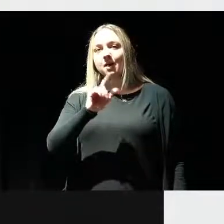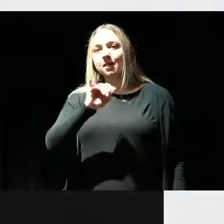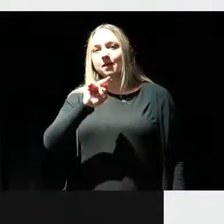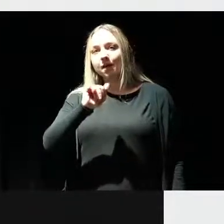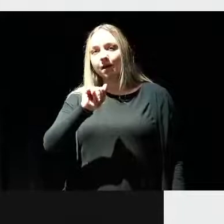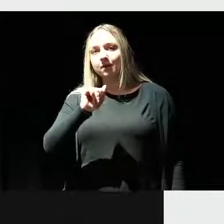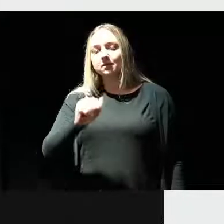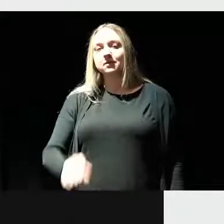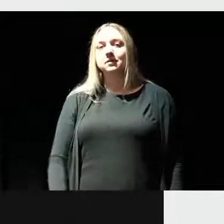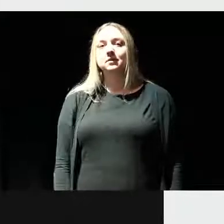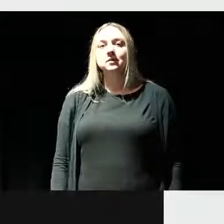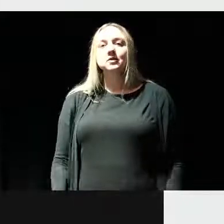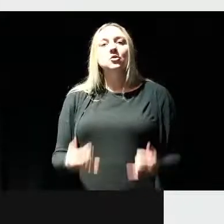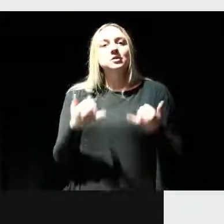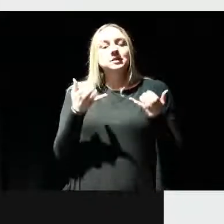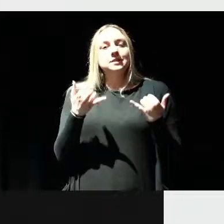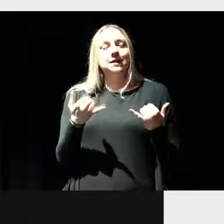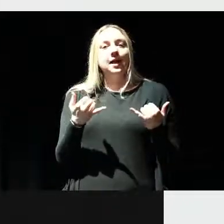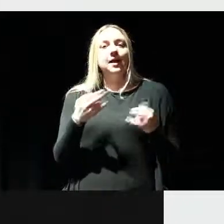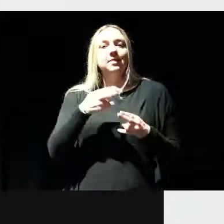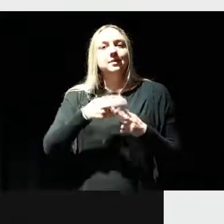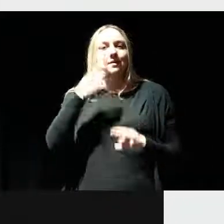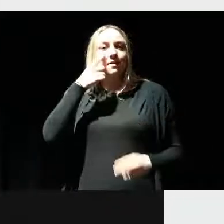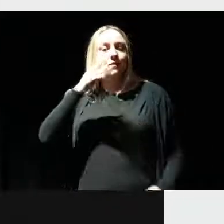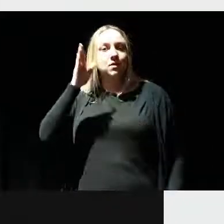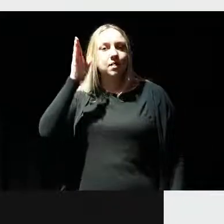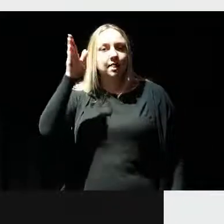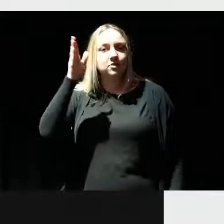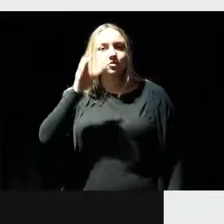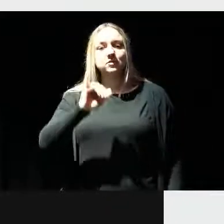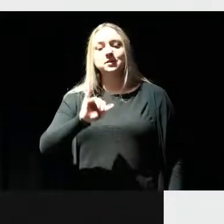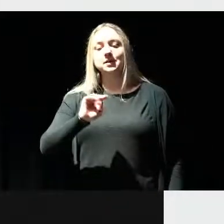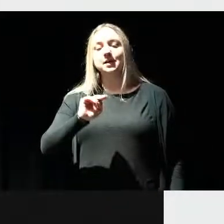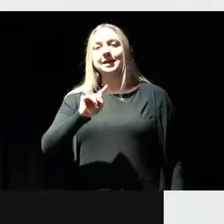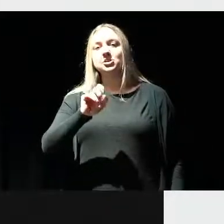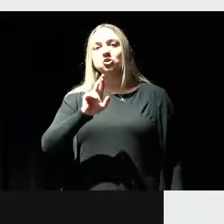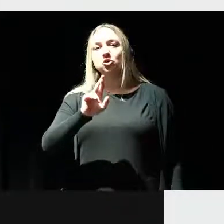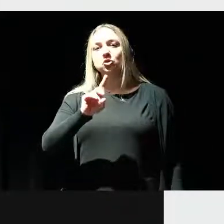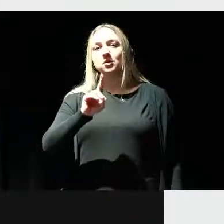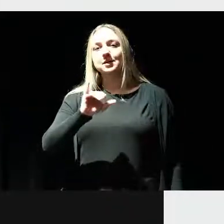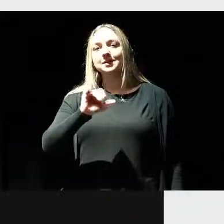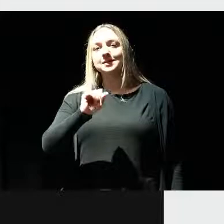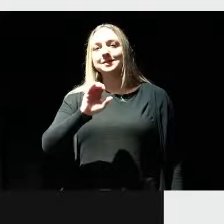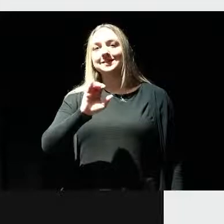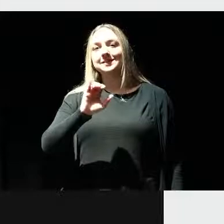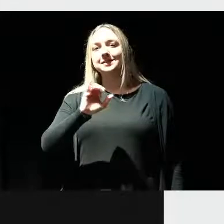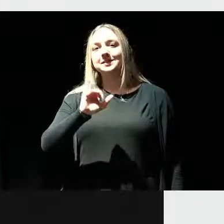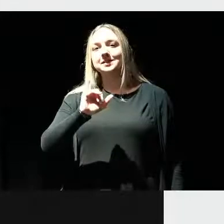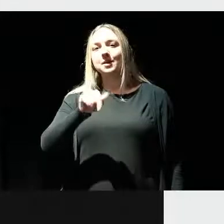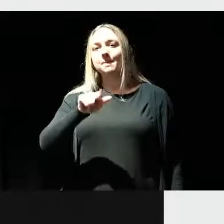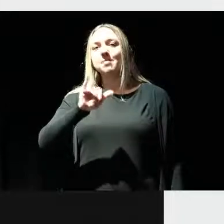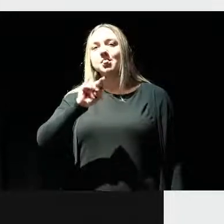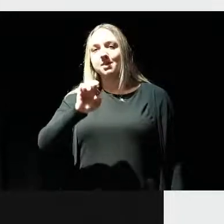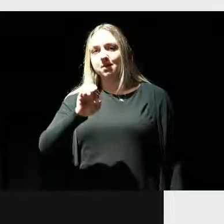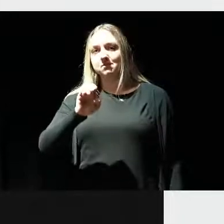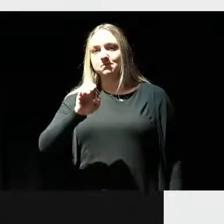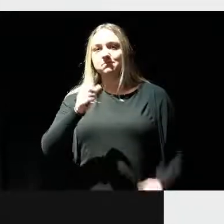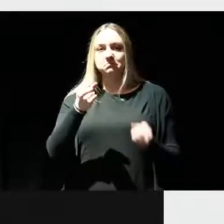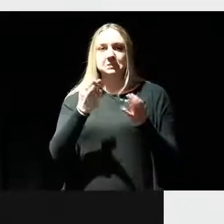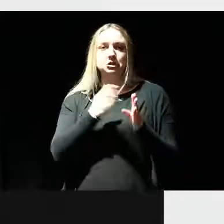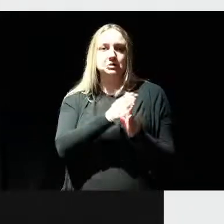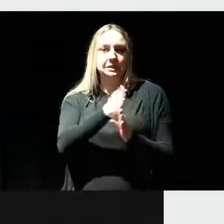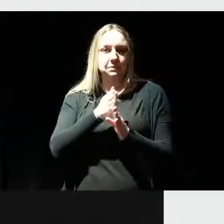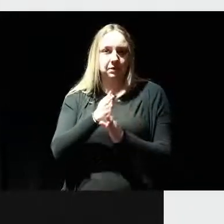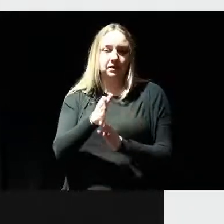tonight Interdiscipline. It's a very present topic in many design endeavors